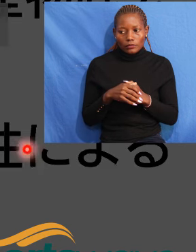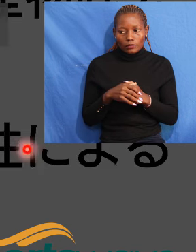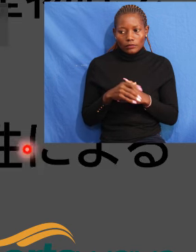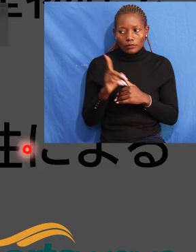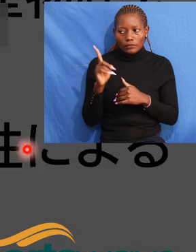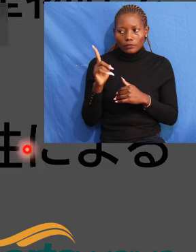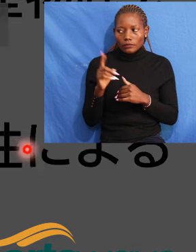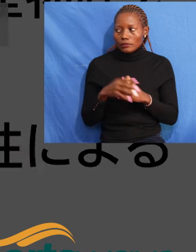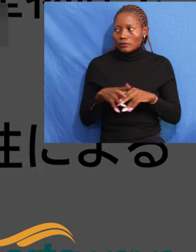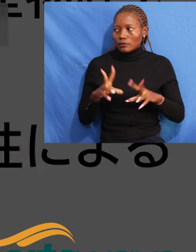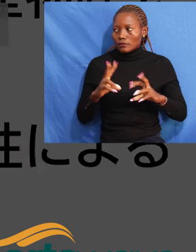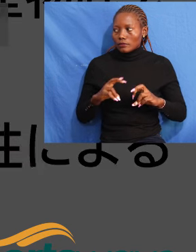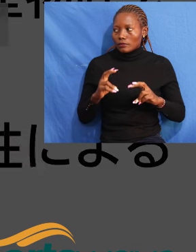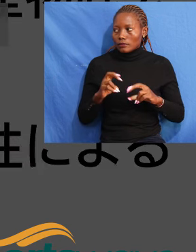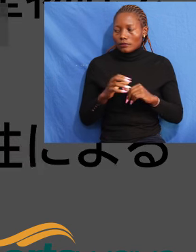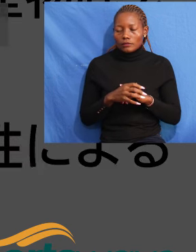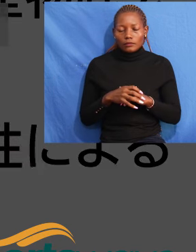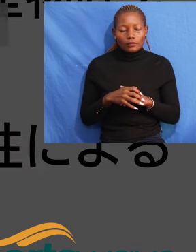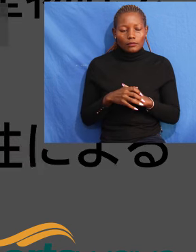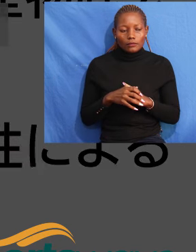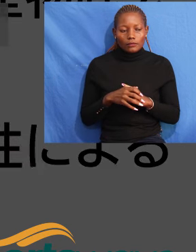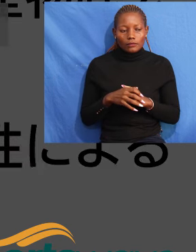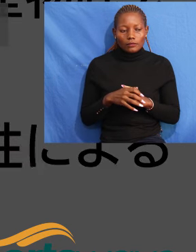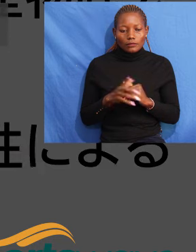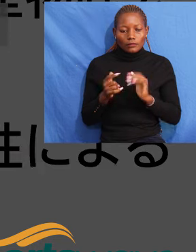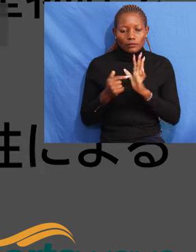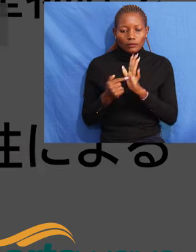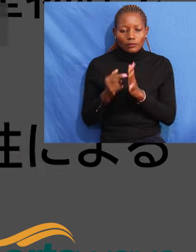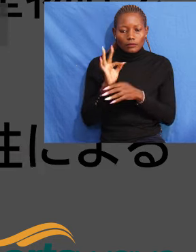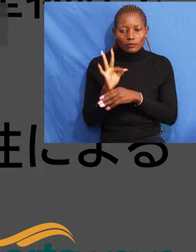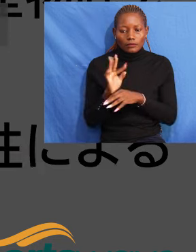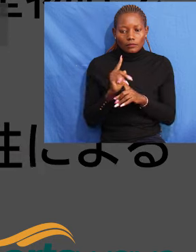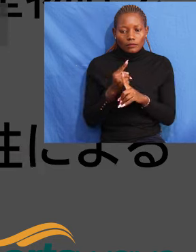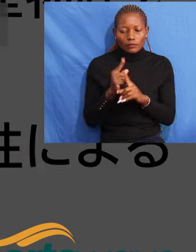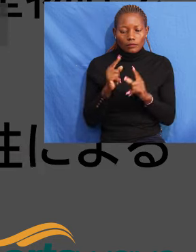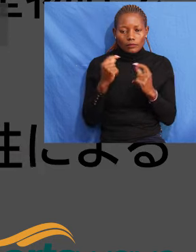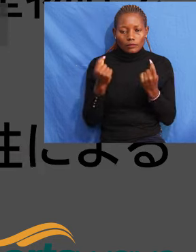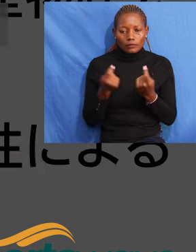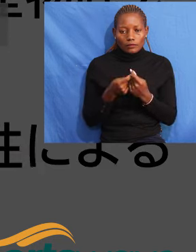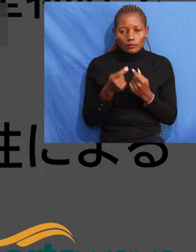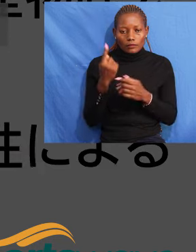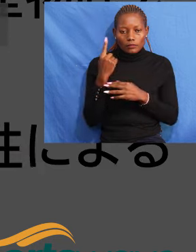This study looked at the three different kinds of